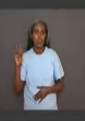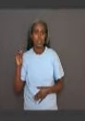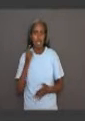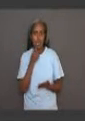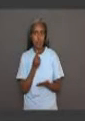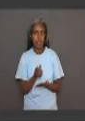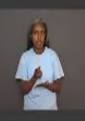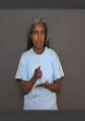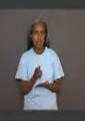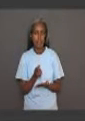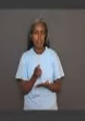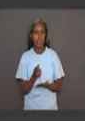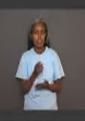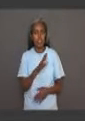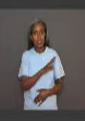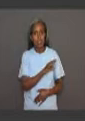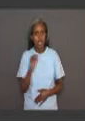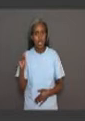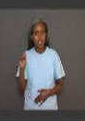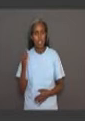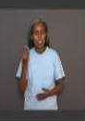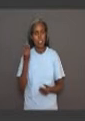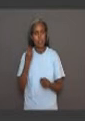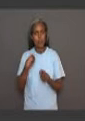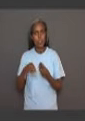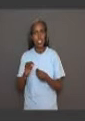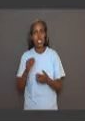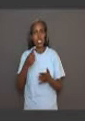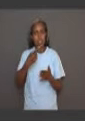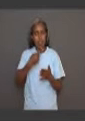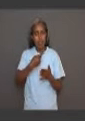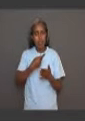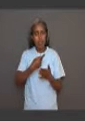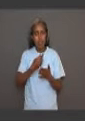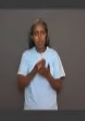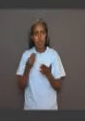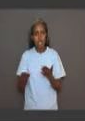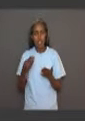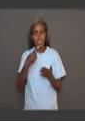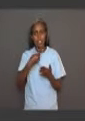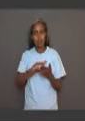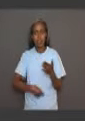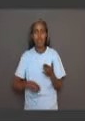562.50 bir and the purchase price of